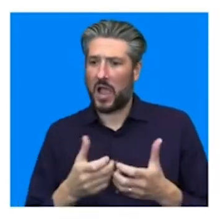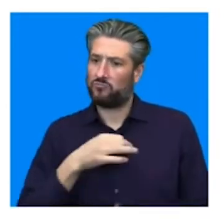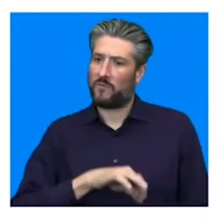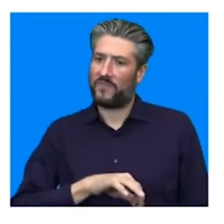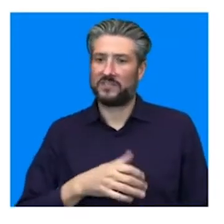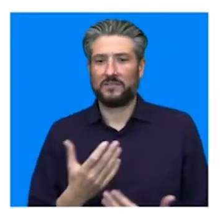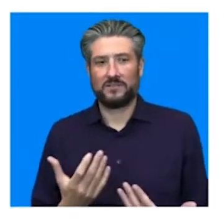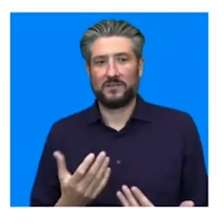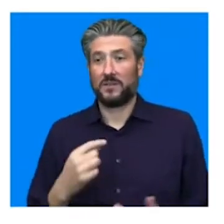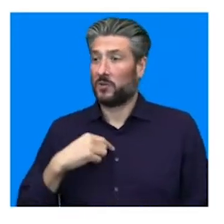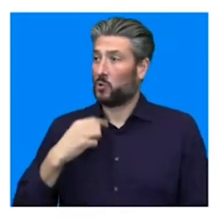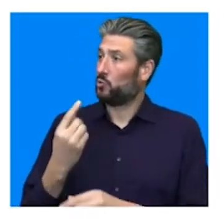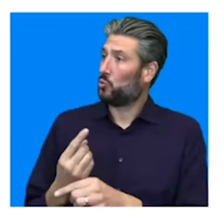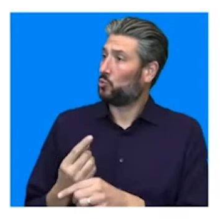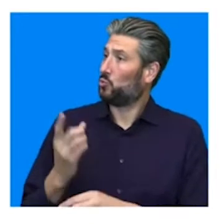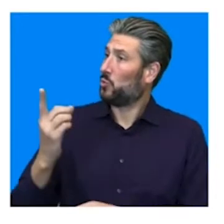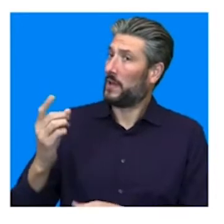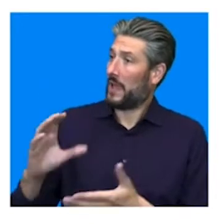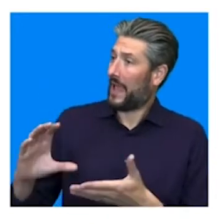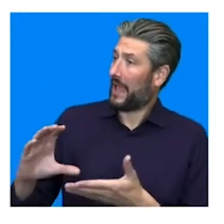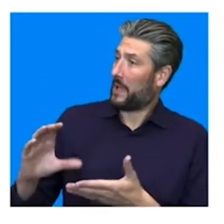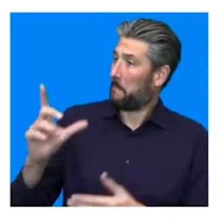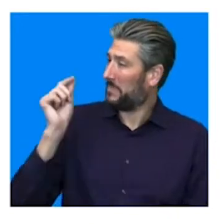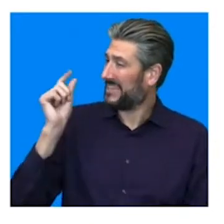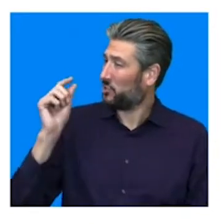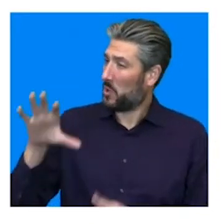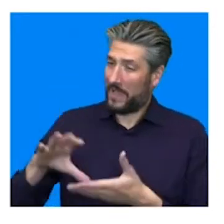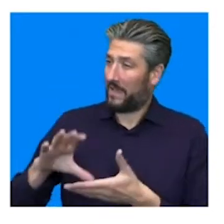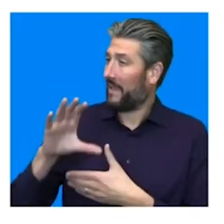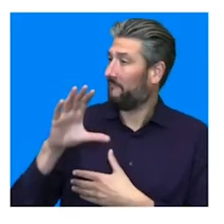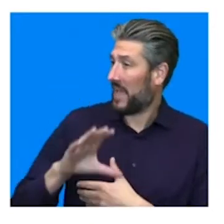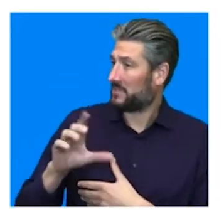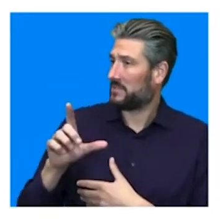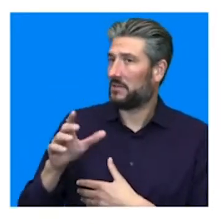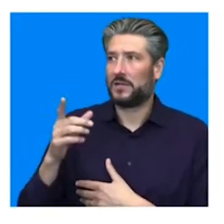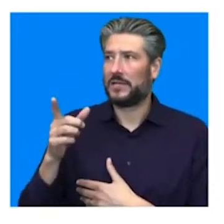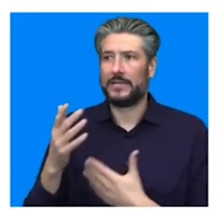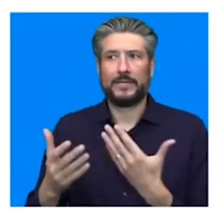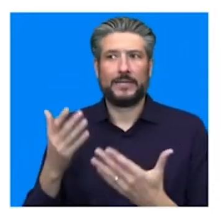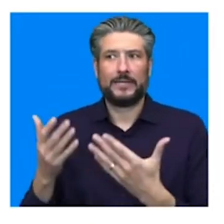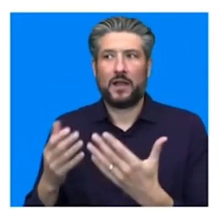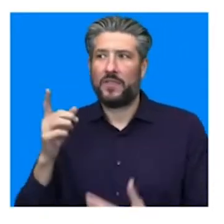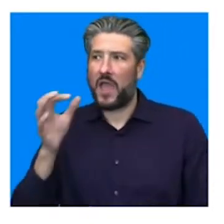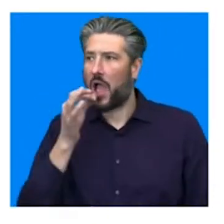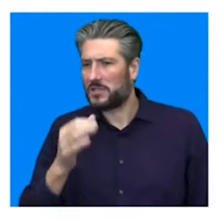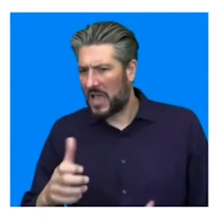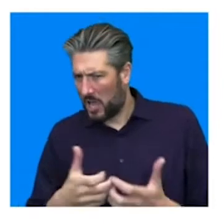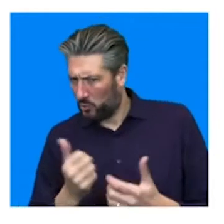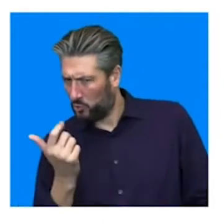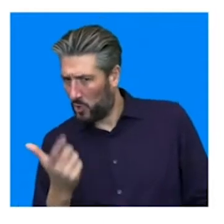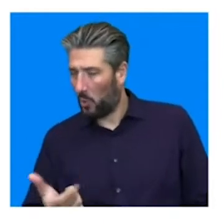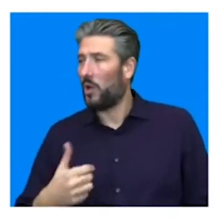gonna work? And we're like, actually, we have no idea, but we're confident that we're gonna figure it out. Don't worry.